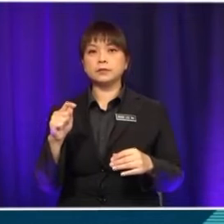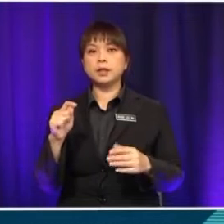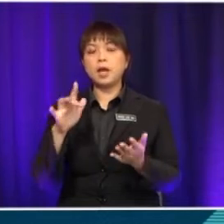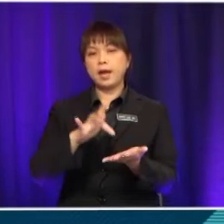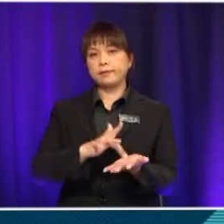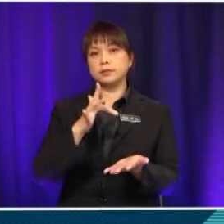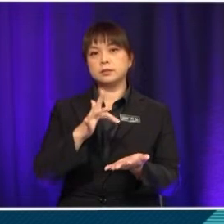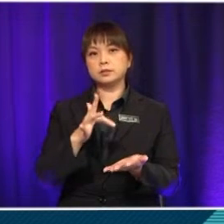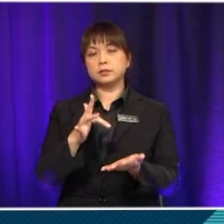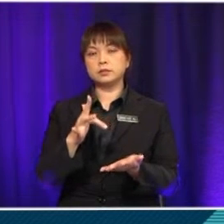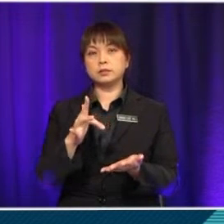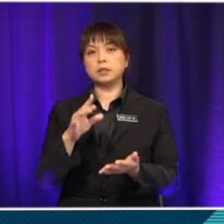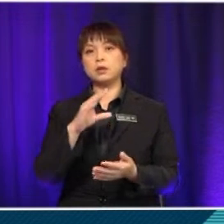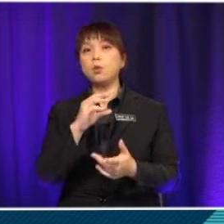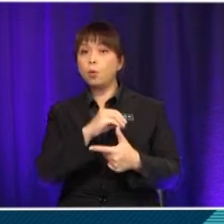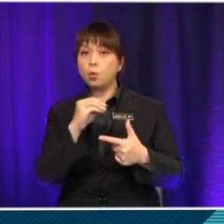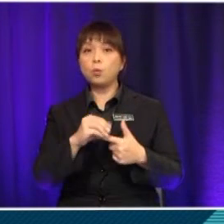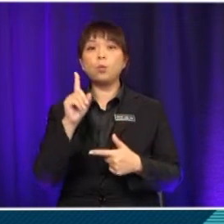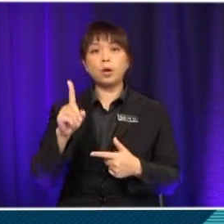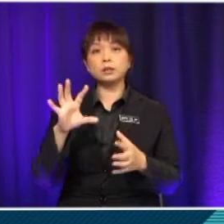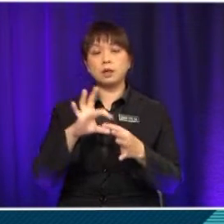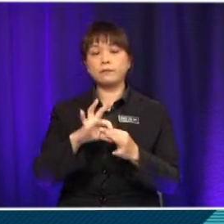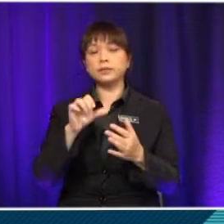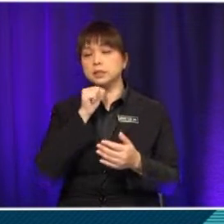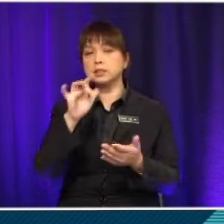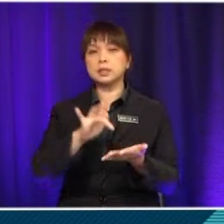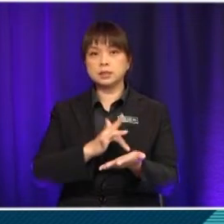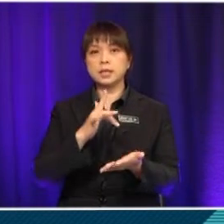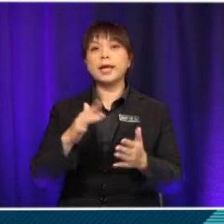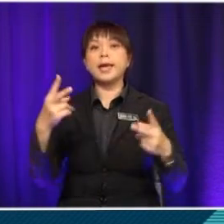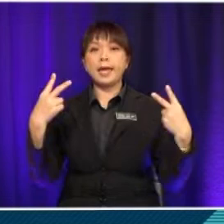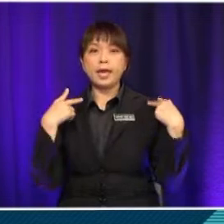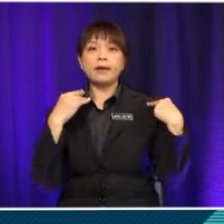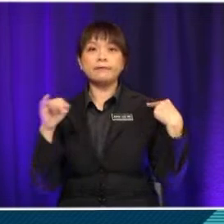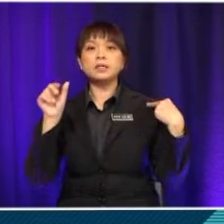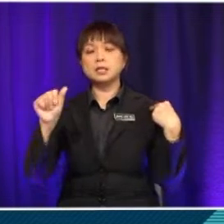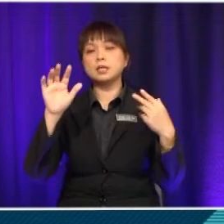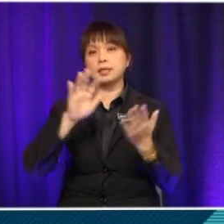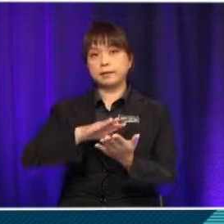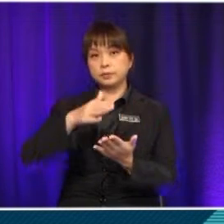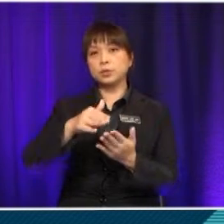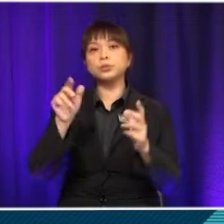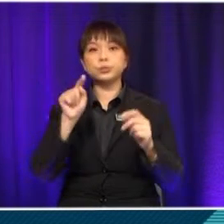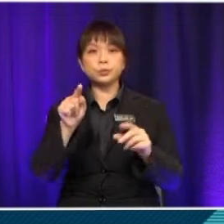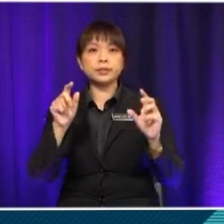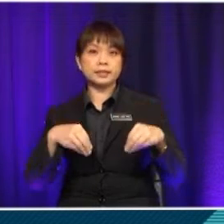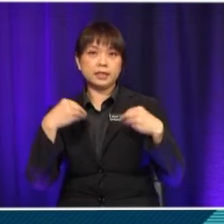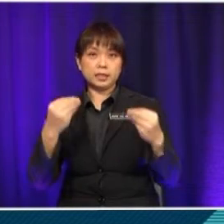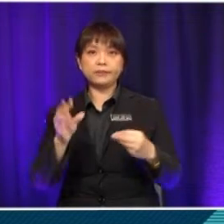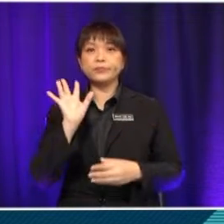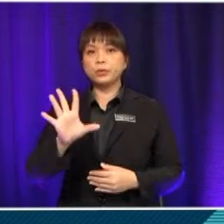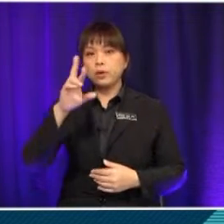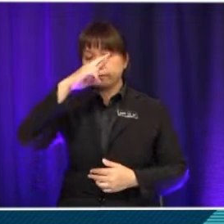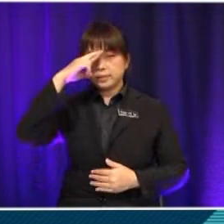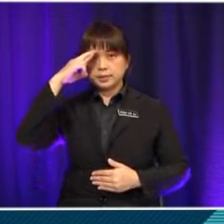the disadvantages of having a laptop is, and then you give your reasons. Remember just now we said that I said